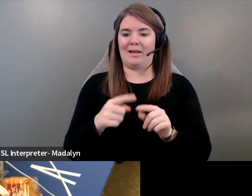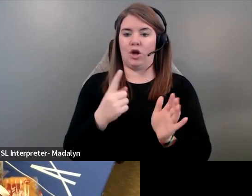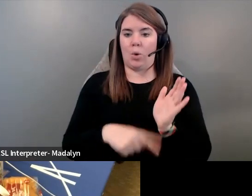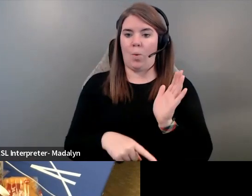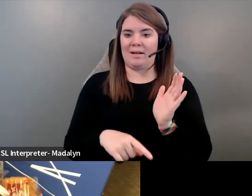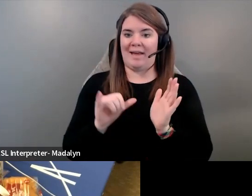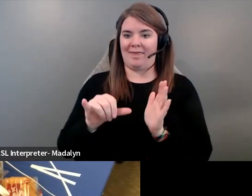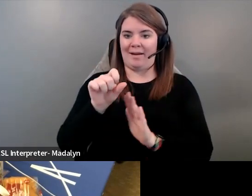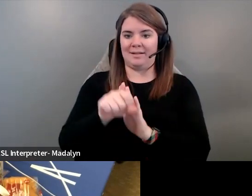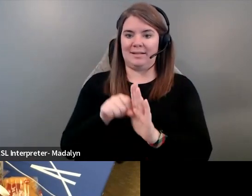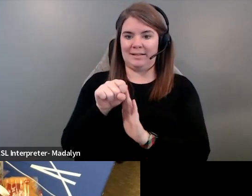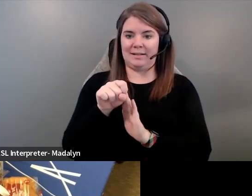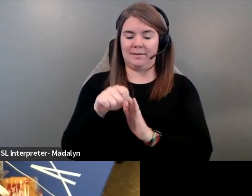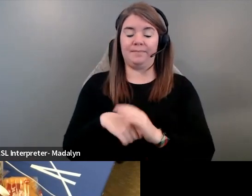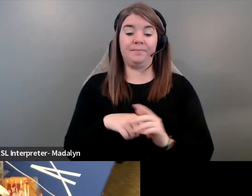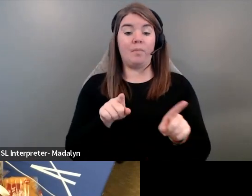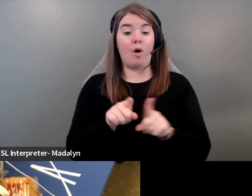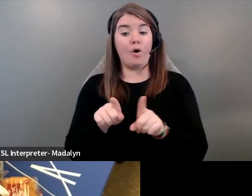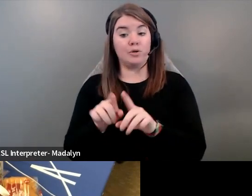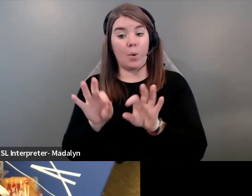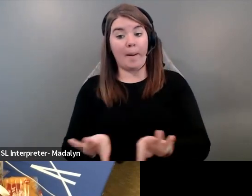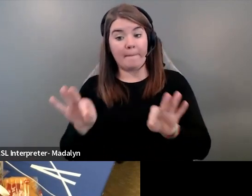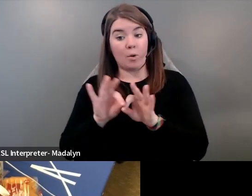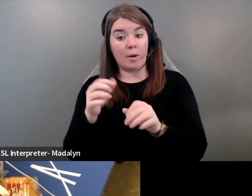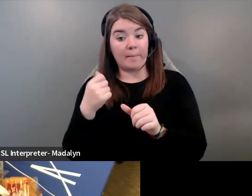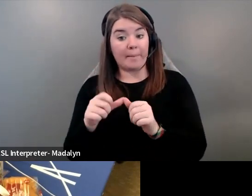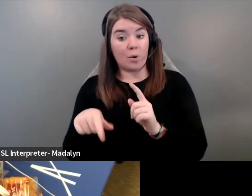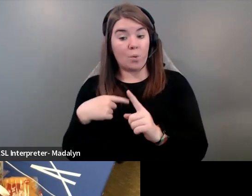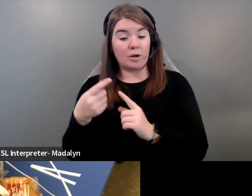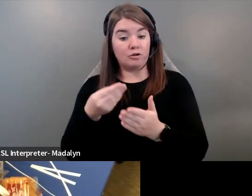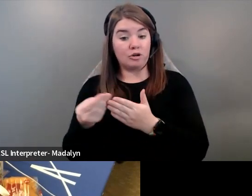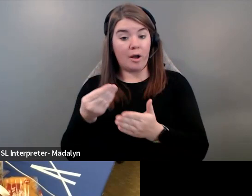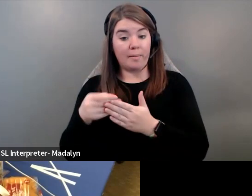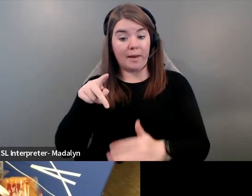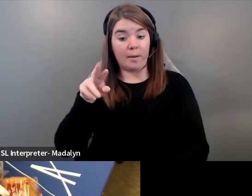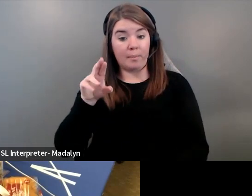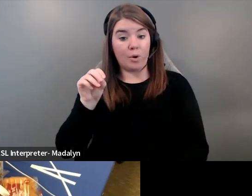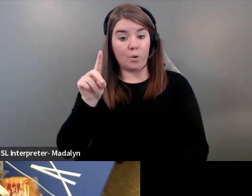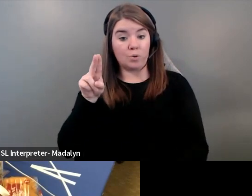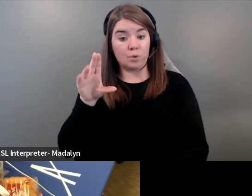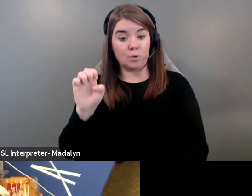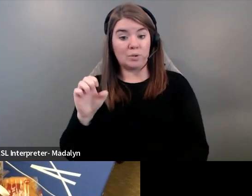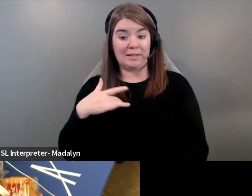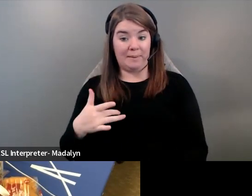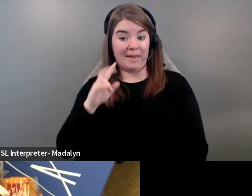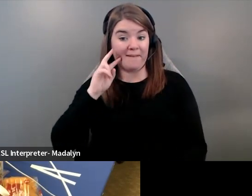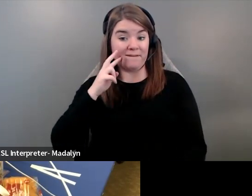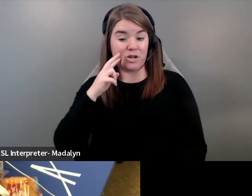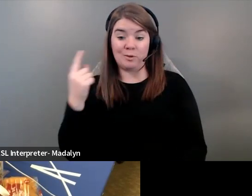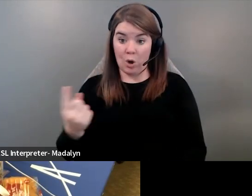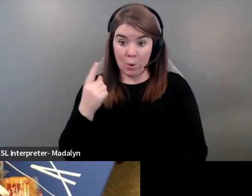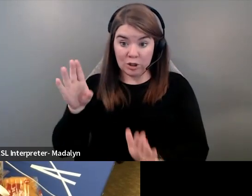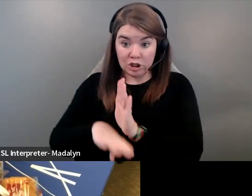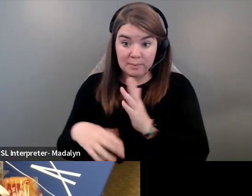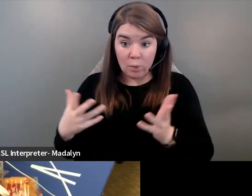thing to kind of remember when you're grocery shopping for produce is there's typical veggies that are always cheap. And these